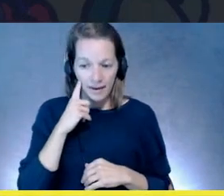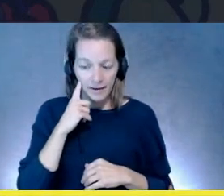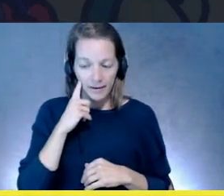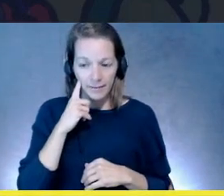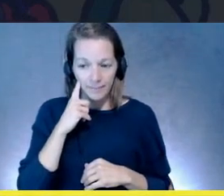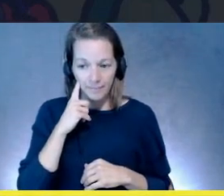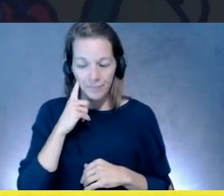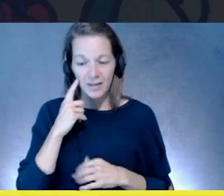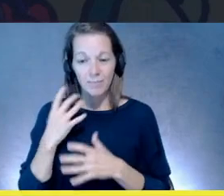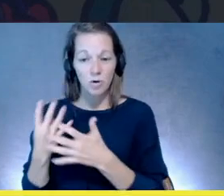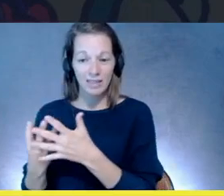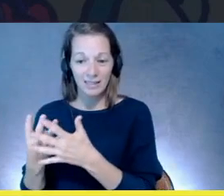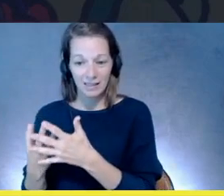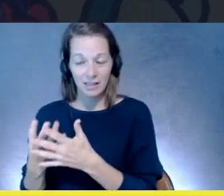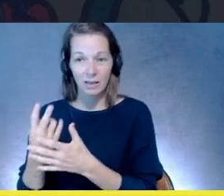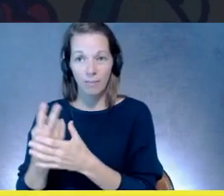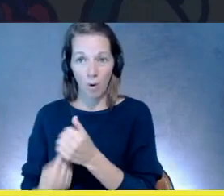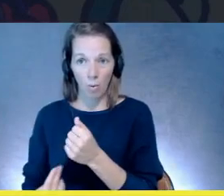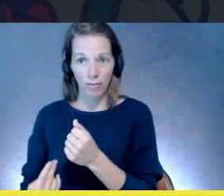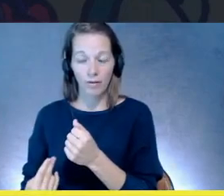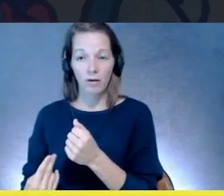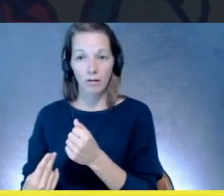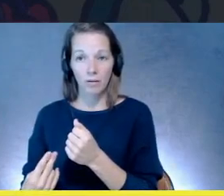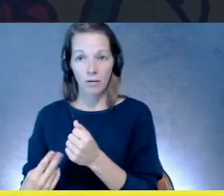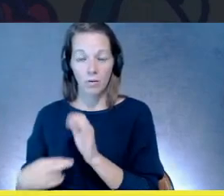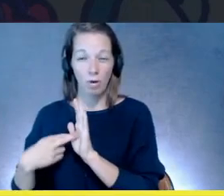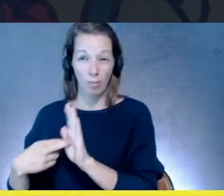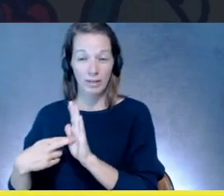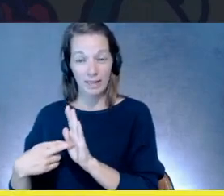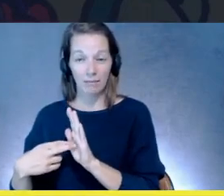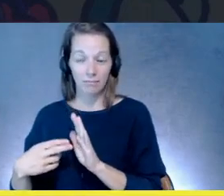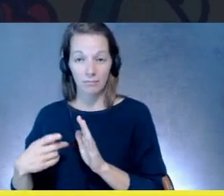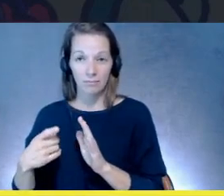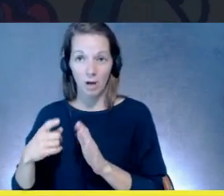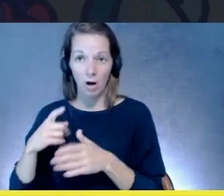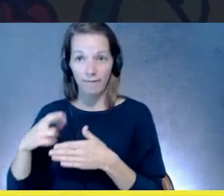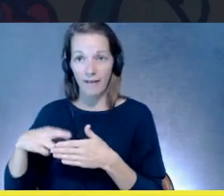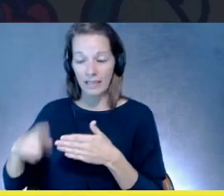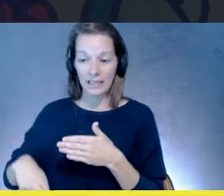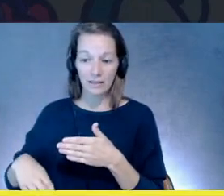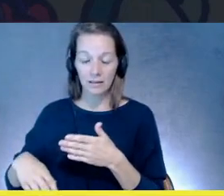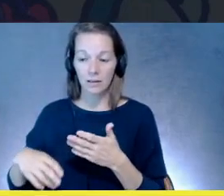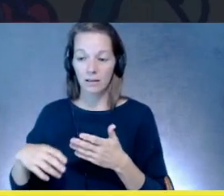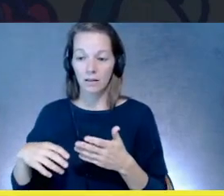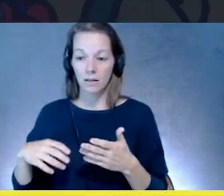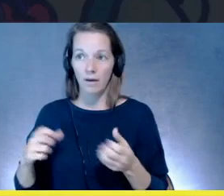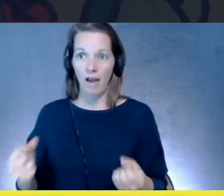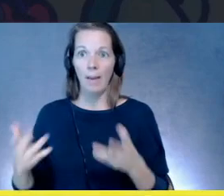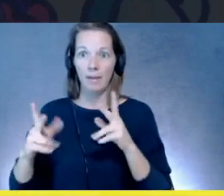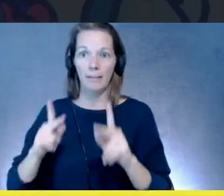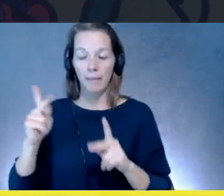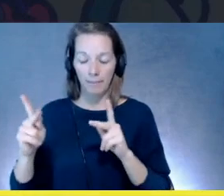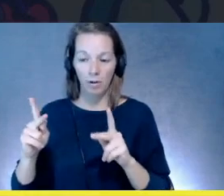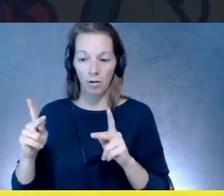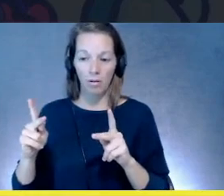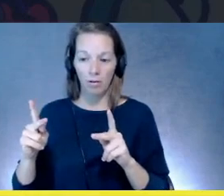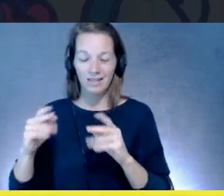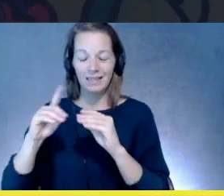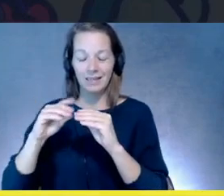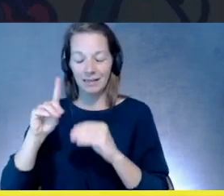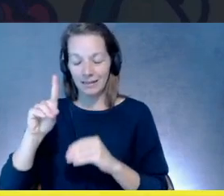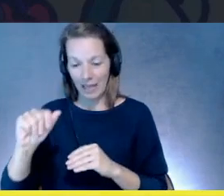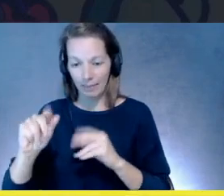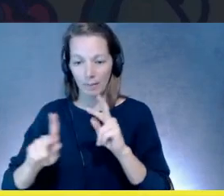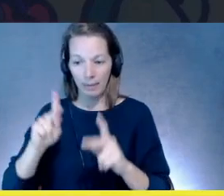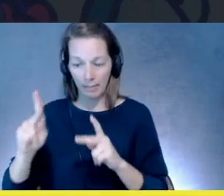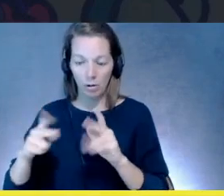prisons both represent, or our findings in terms of how many people are disabled people are represented in